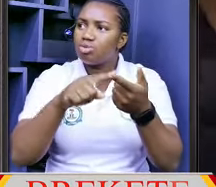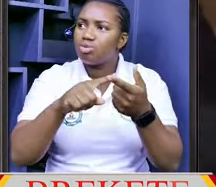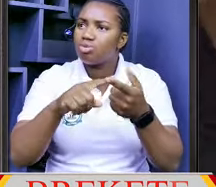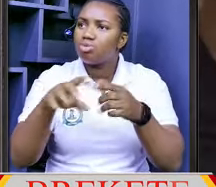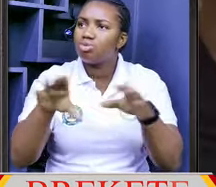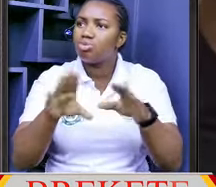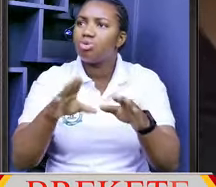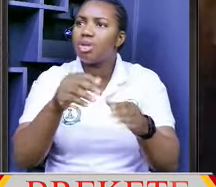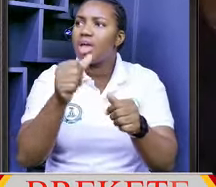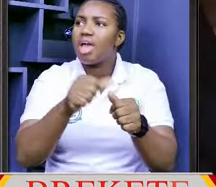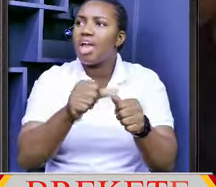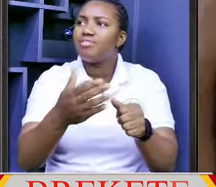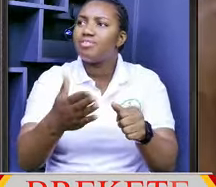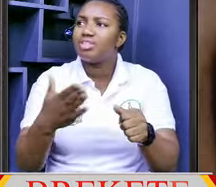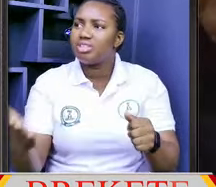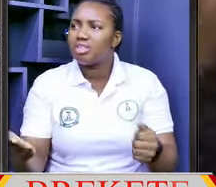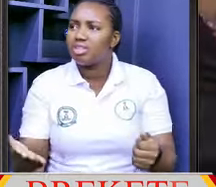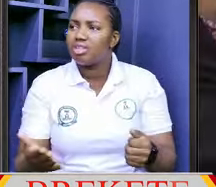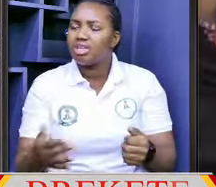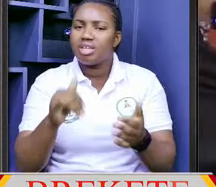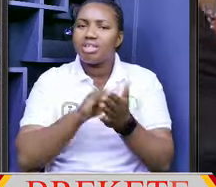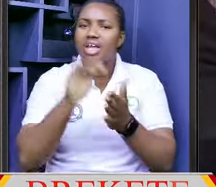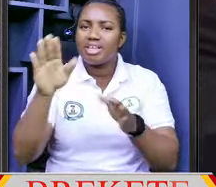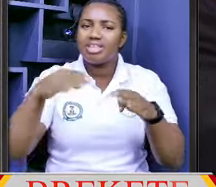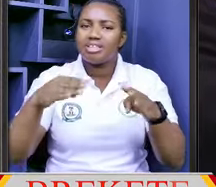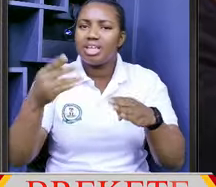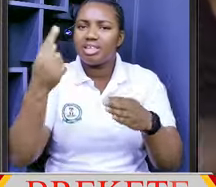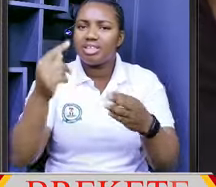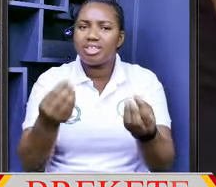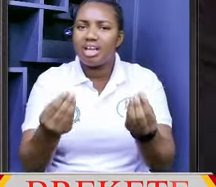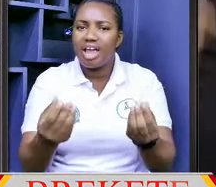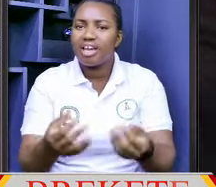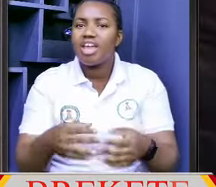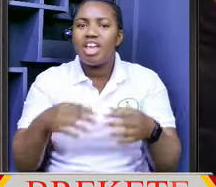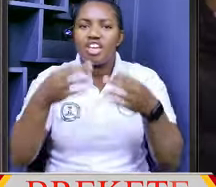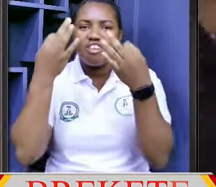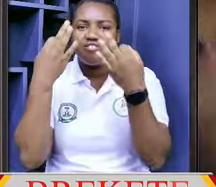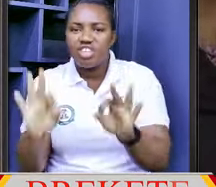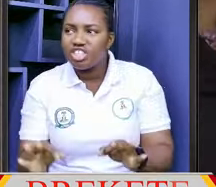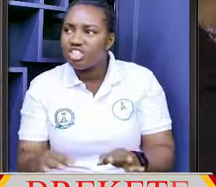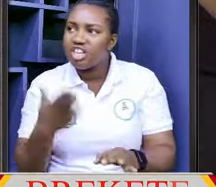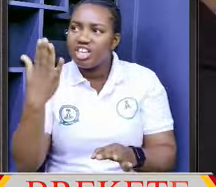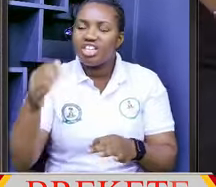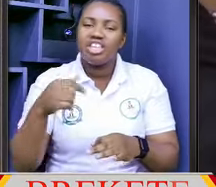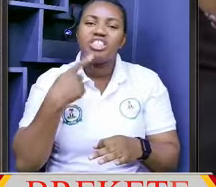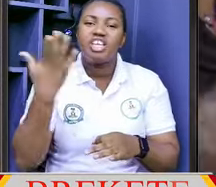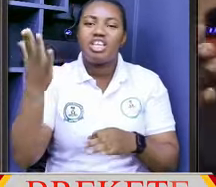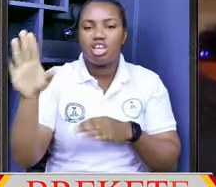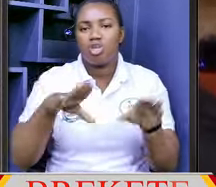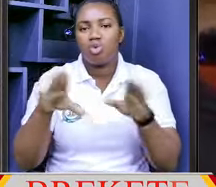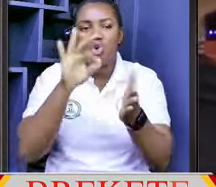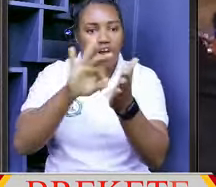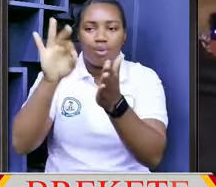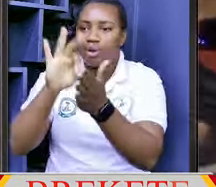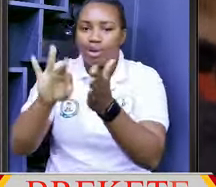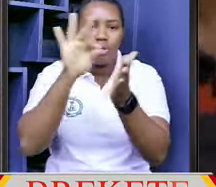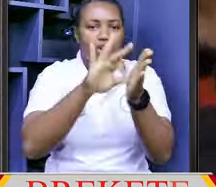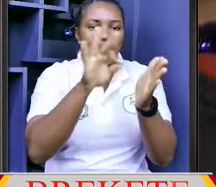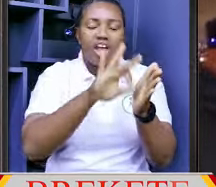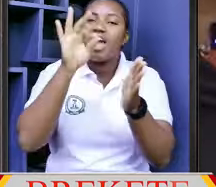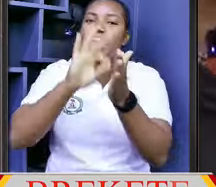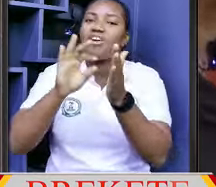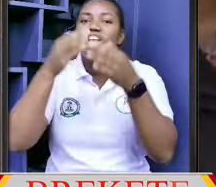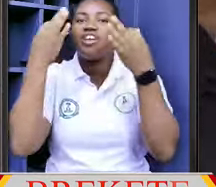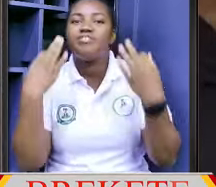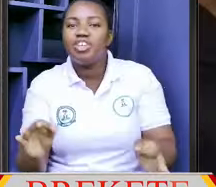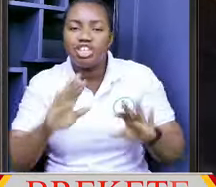I say, they say the land. I no see for eyes. When they finish, they say, then they do calculation. Calculate finish, give me the